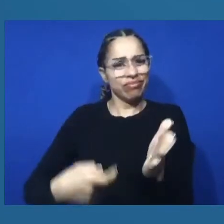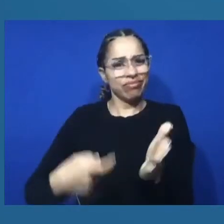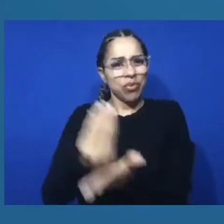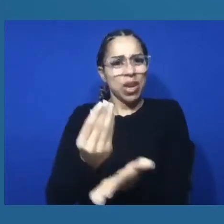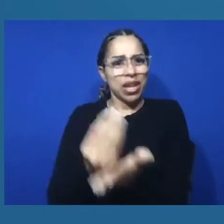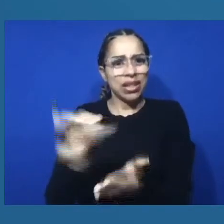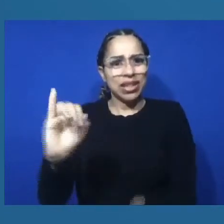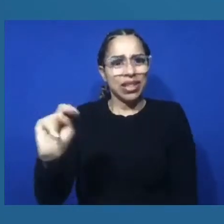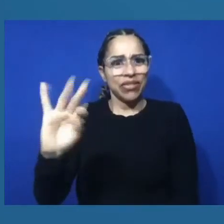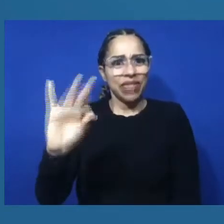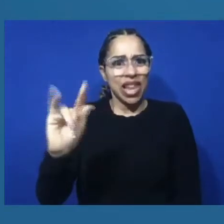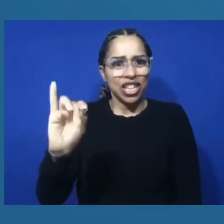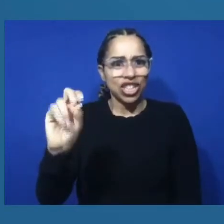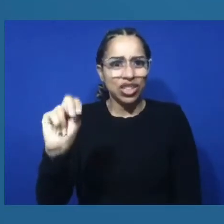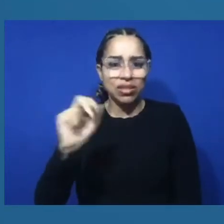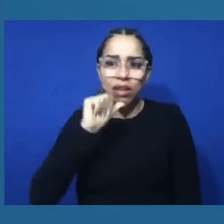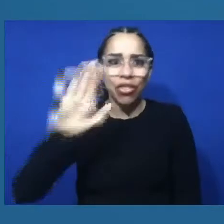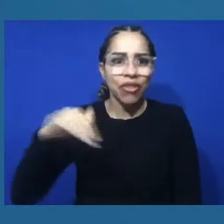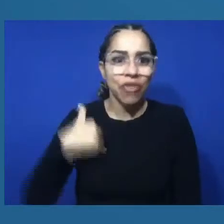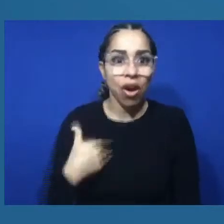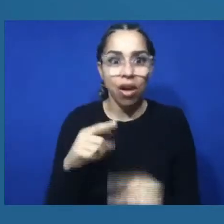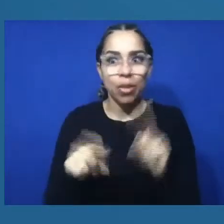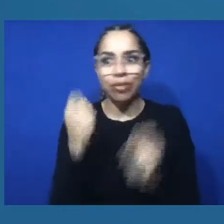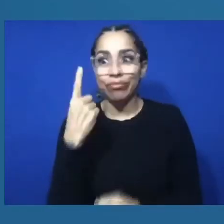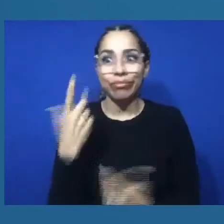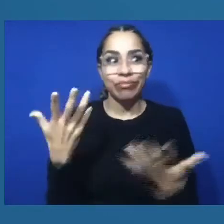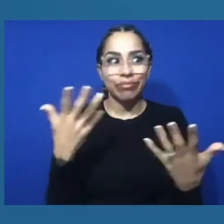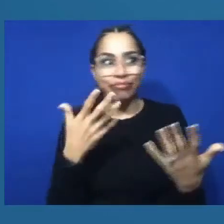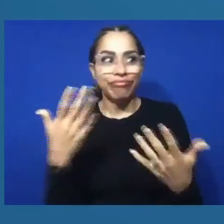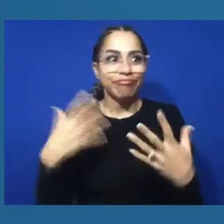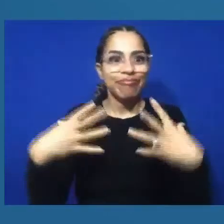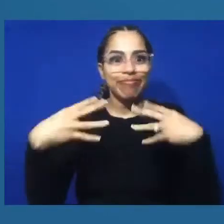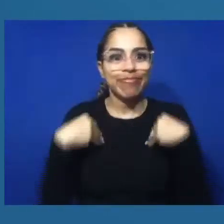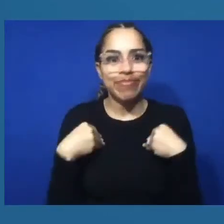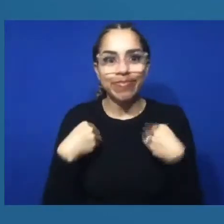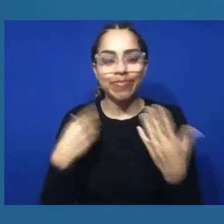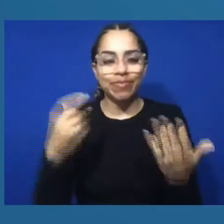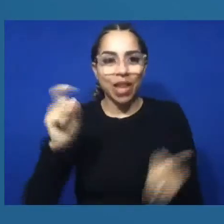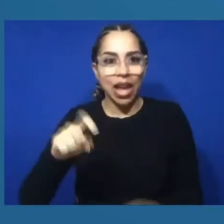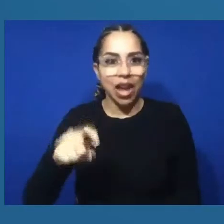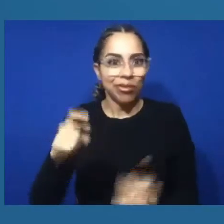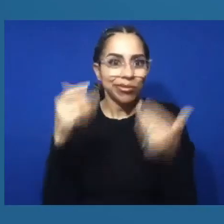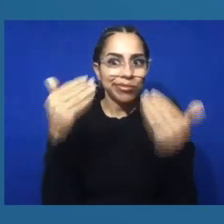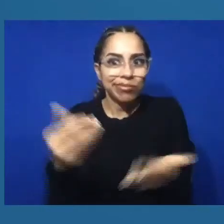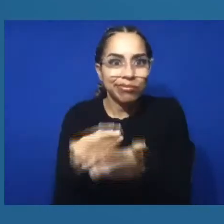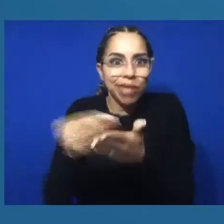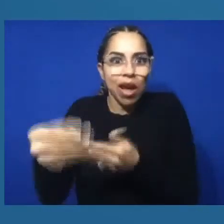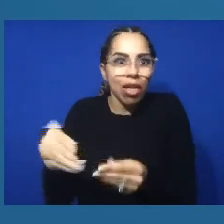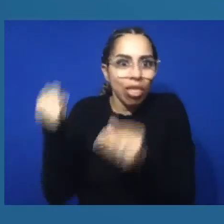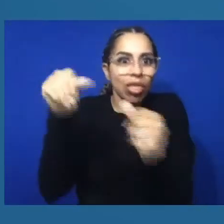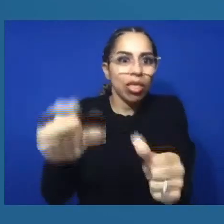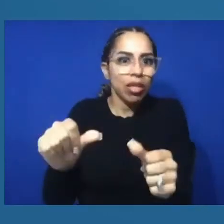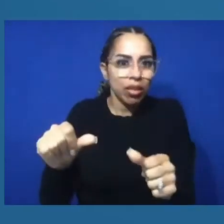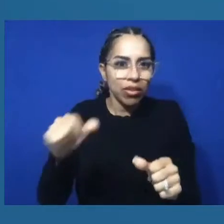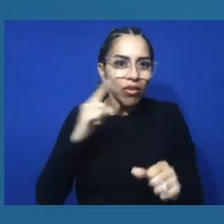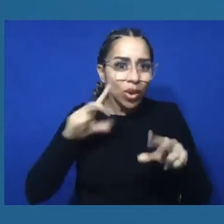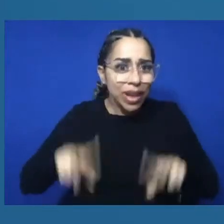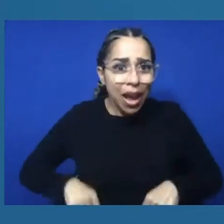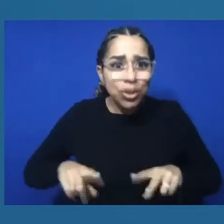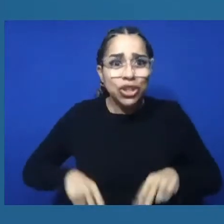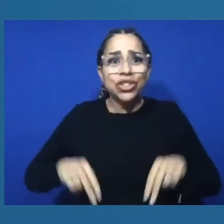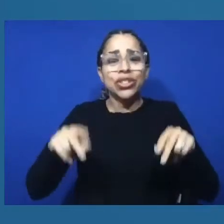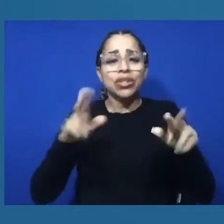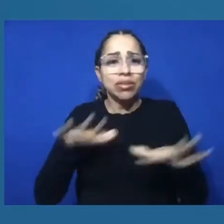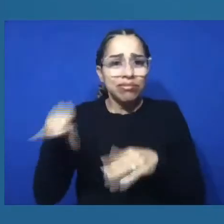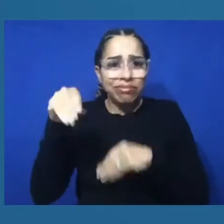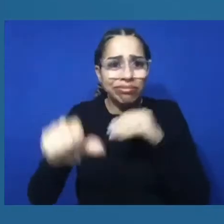help them when they're trying to buy diapers and formula and the clothes for the kids in the next room. So we understood this. That's why we're increasing the